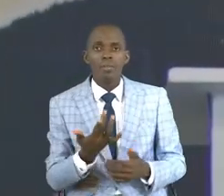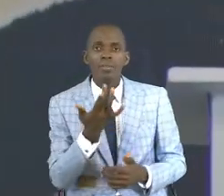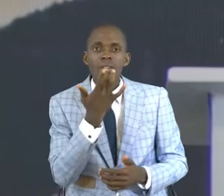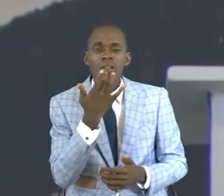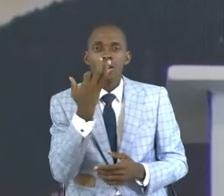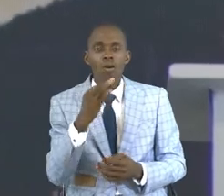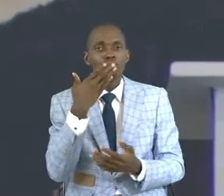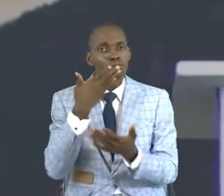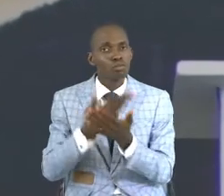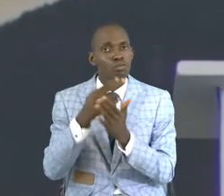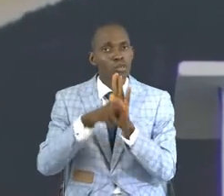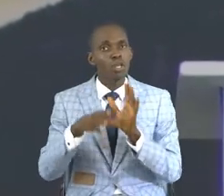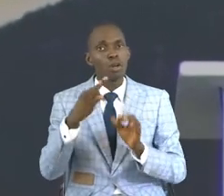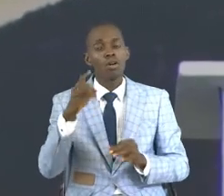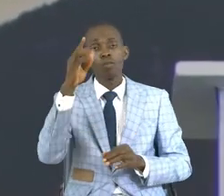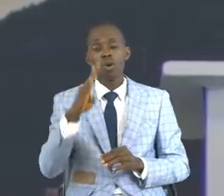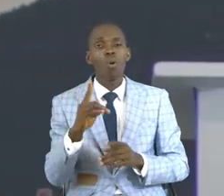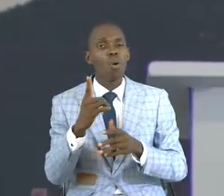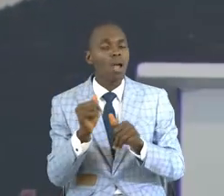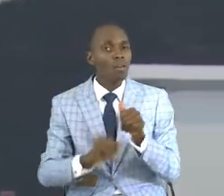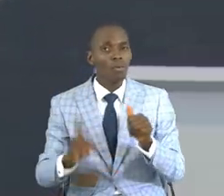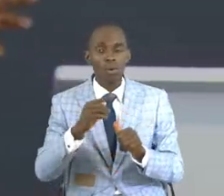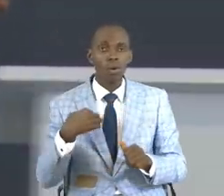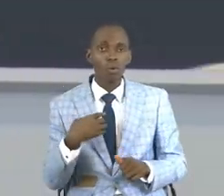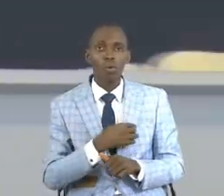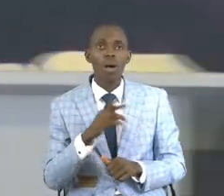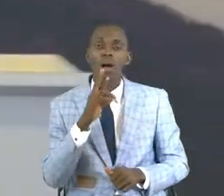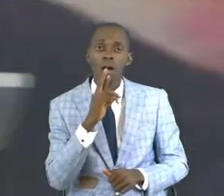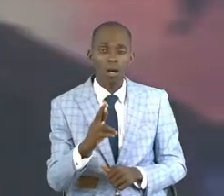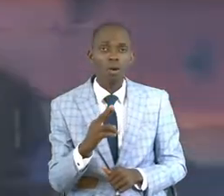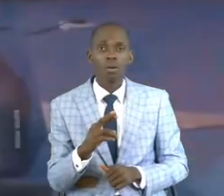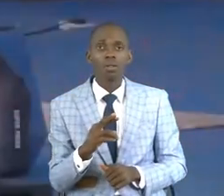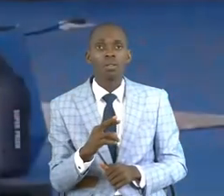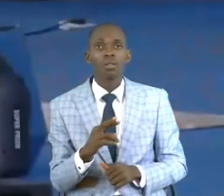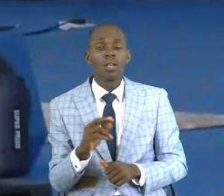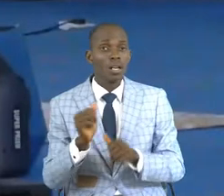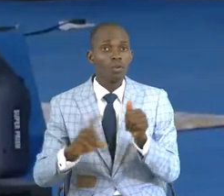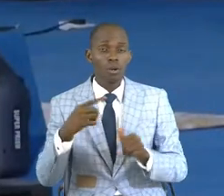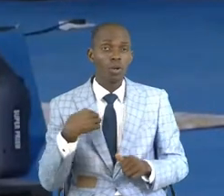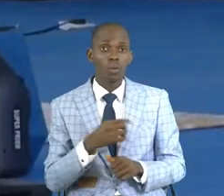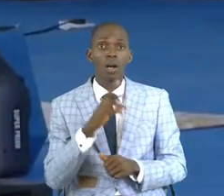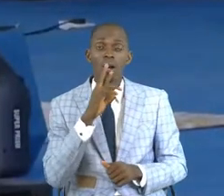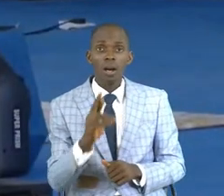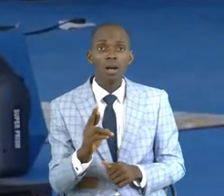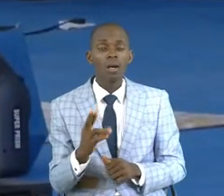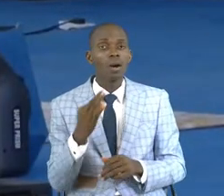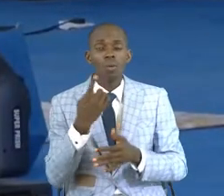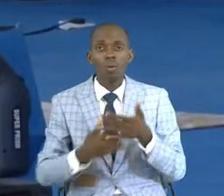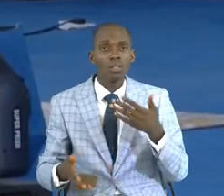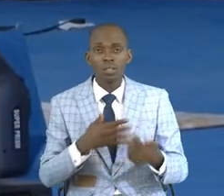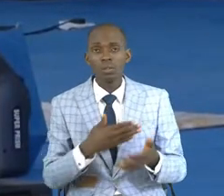Lord, whoever we are, wherever we are, and whatsoever we have become